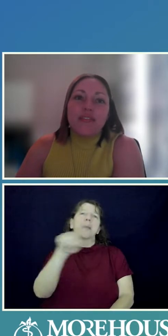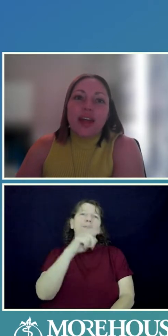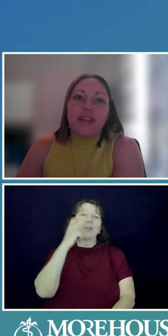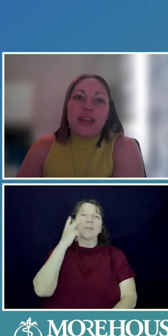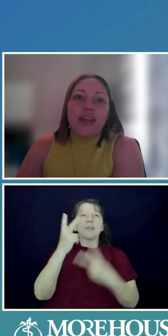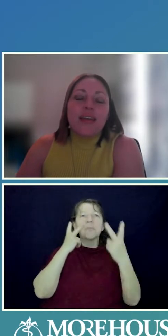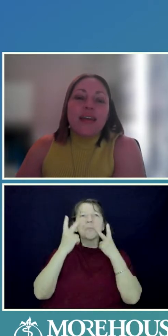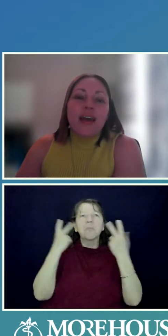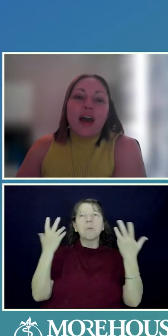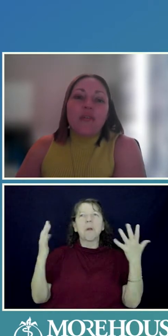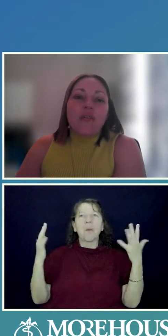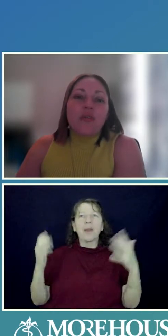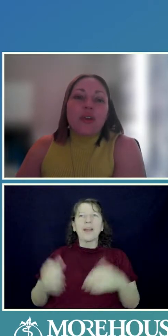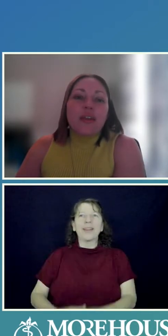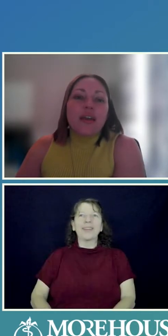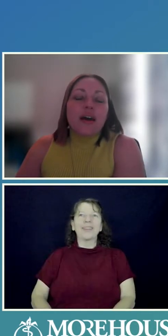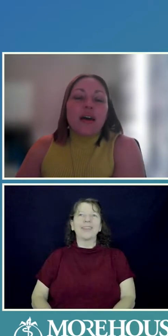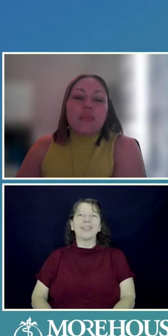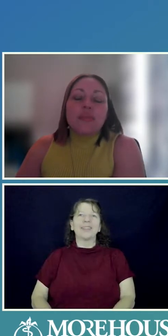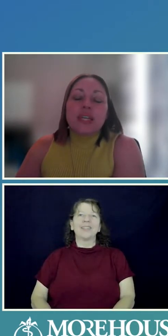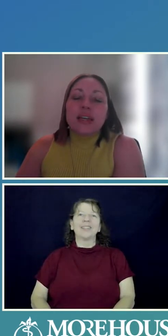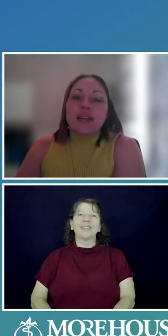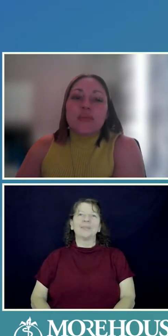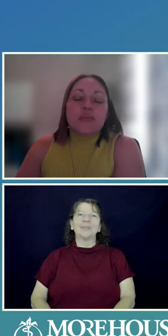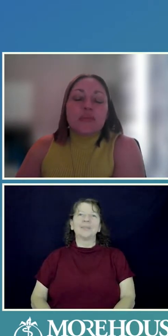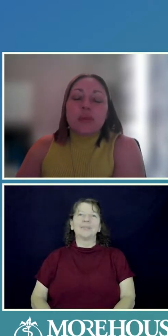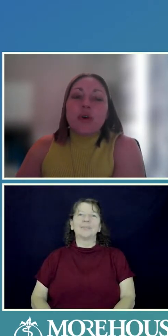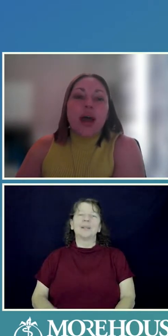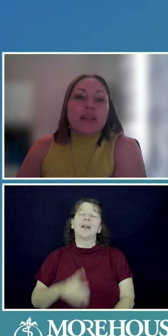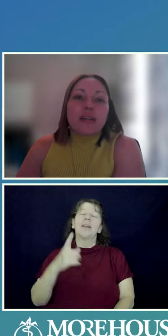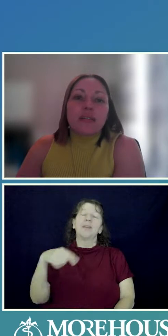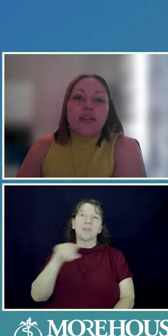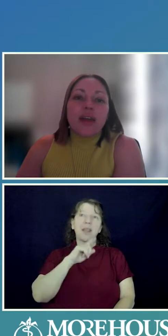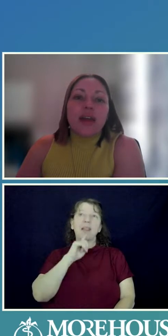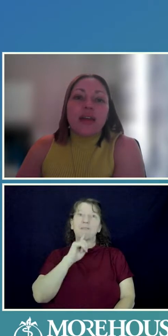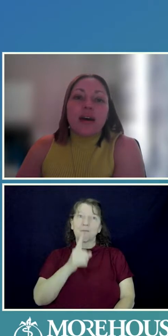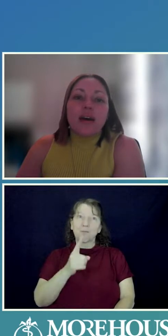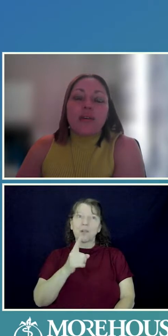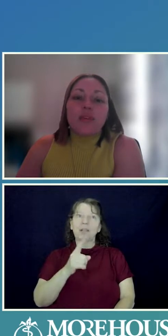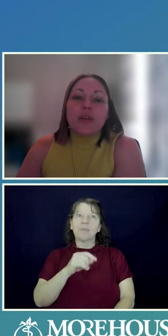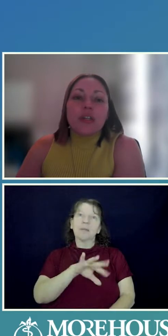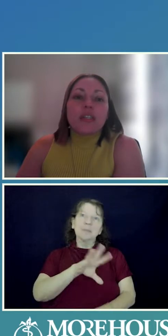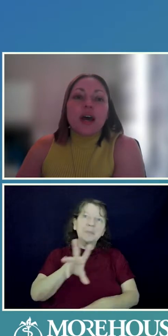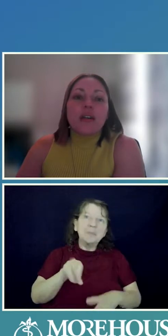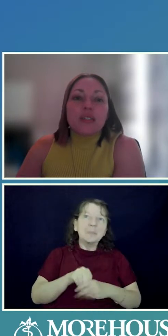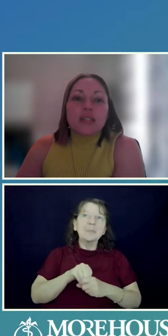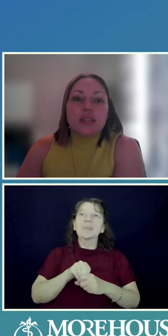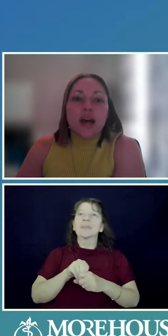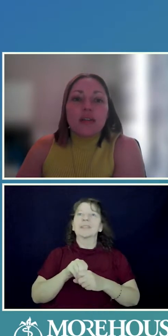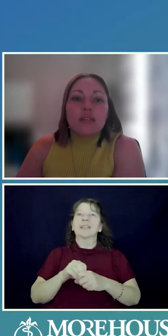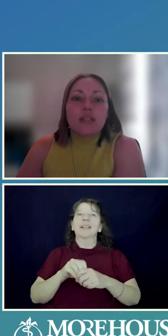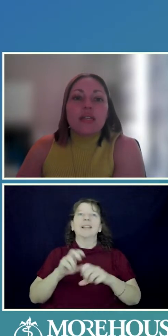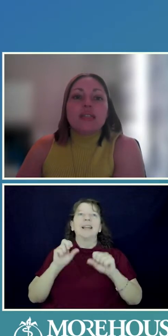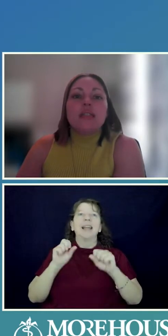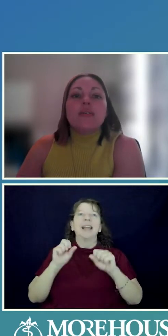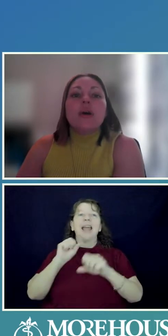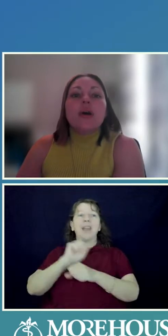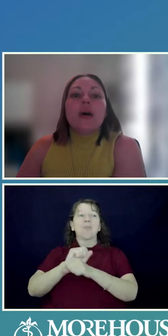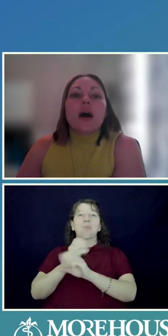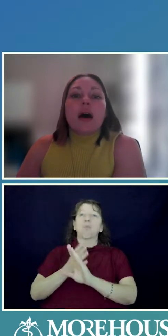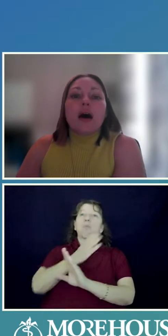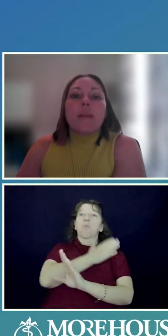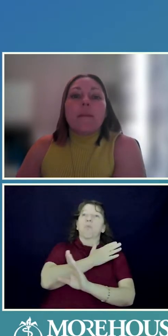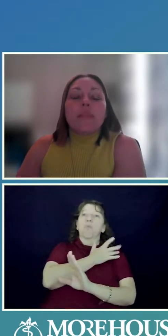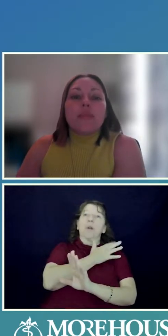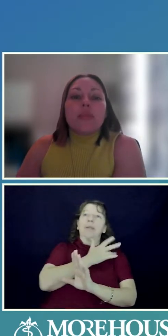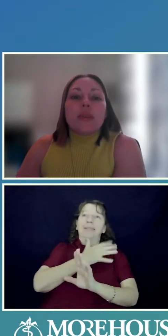this event. They have really been proactive and really worked tirelessly to